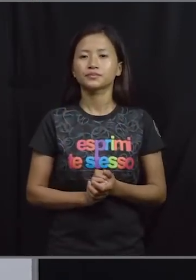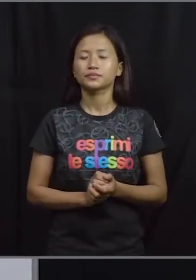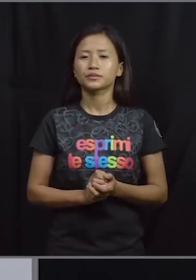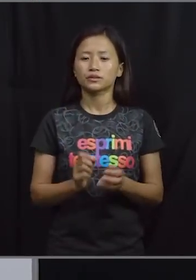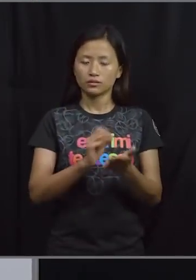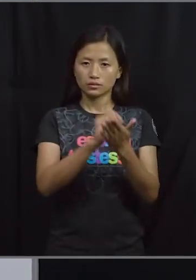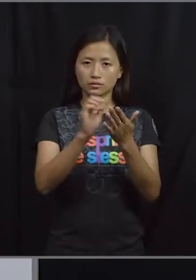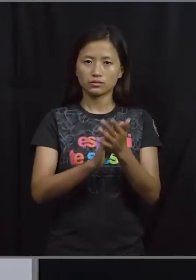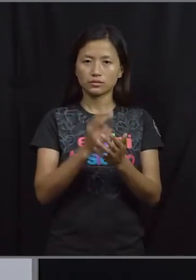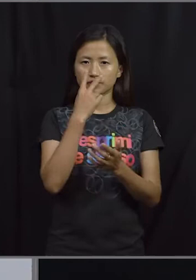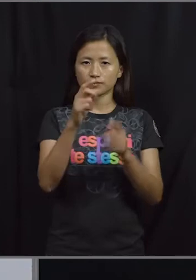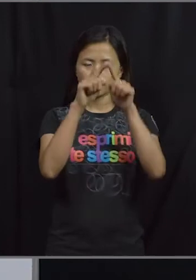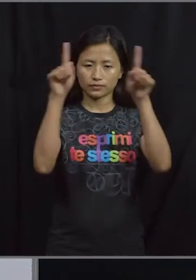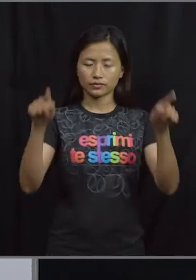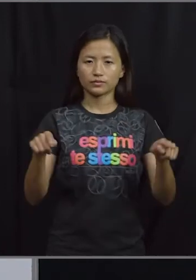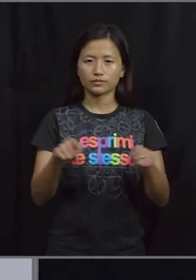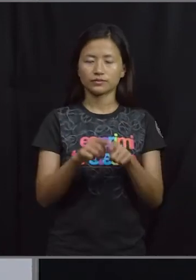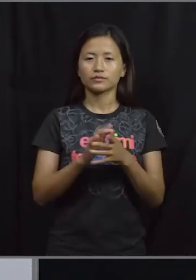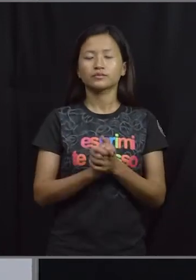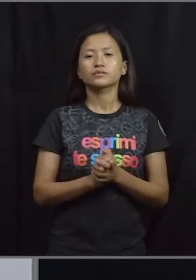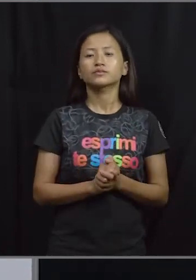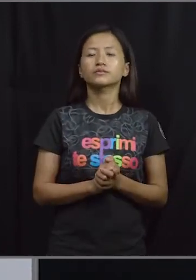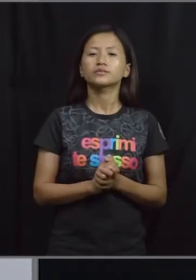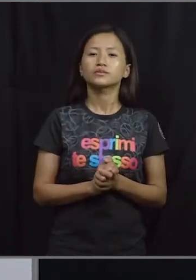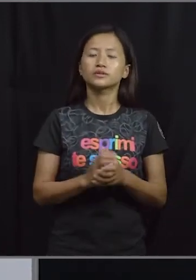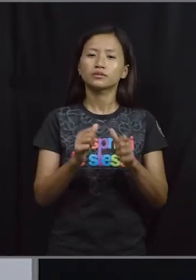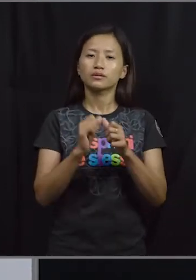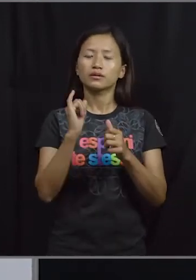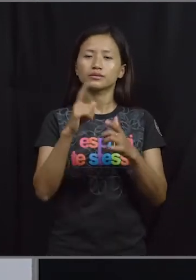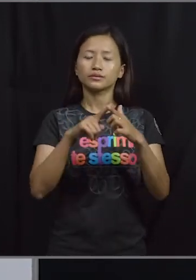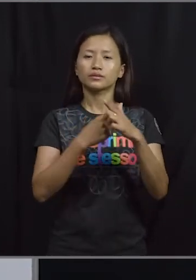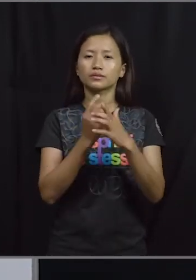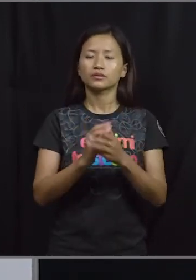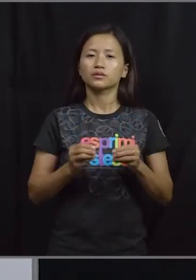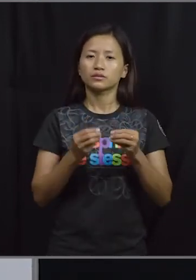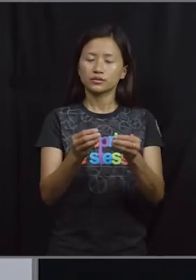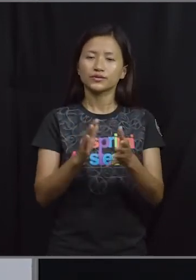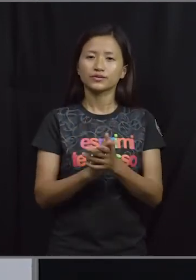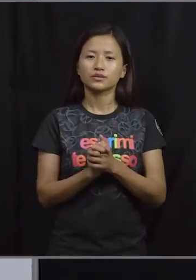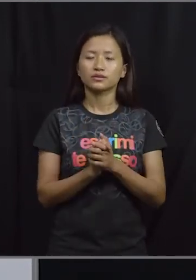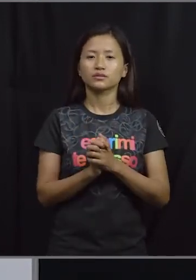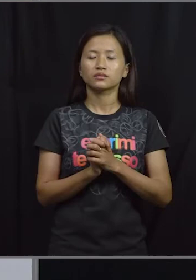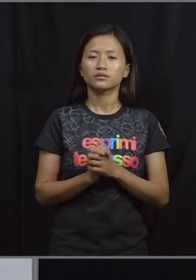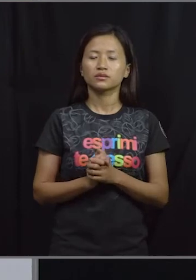write the cofactor matrix for this first. That is Aij. That gives us